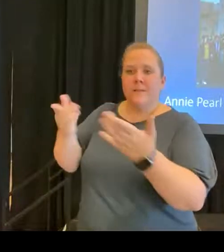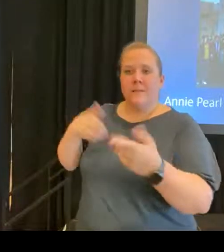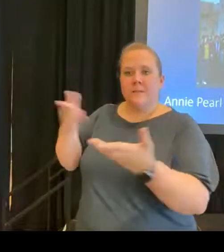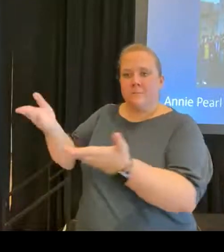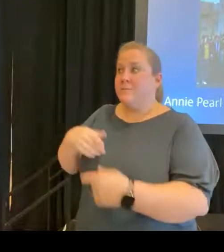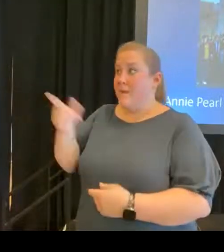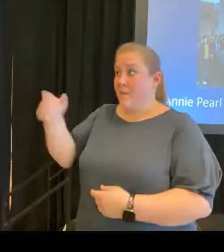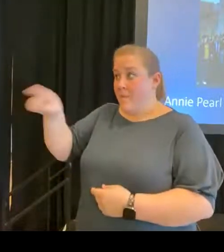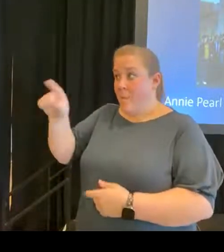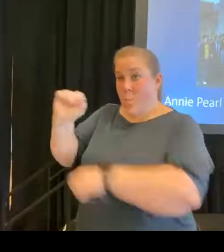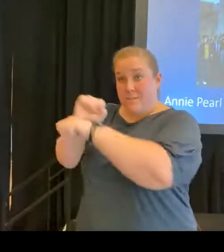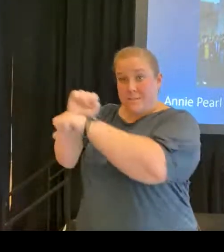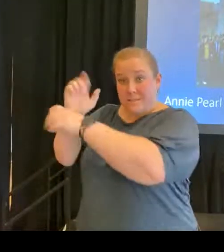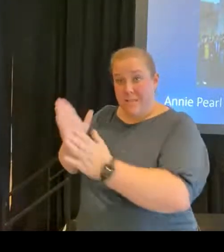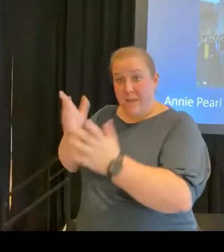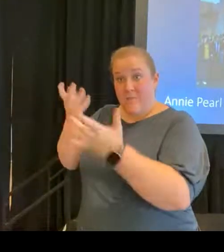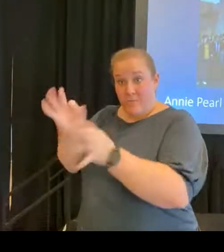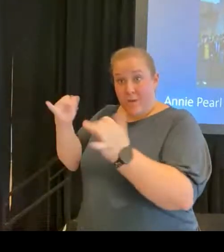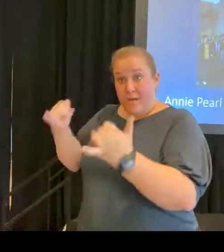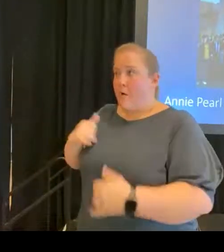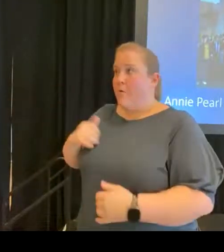came back to them.